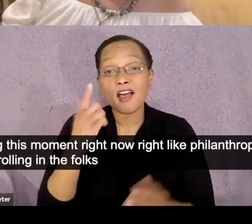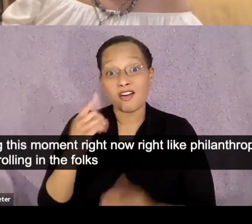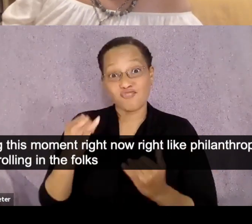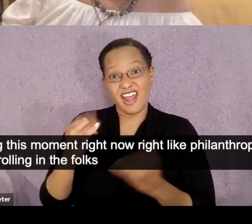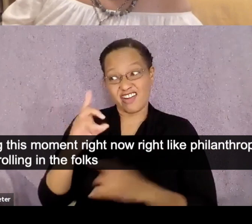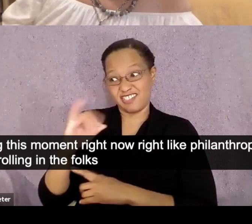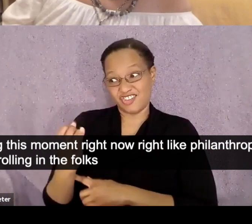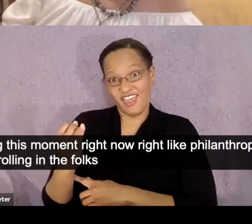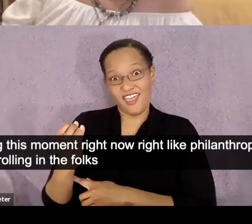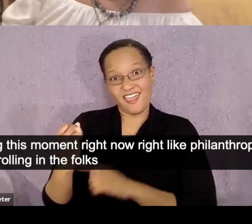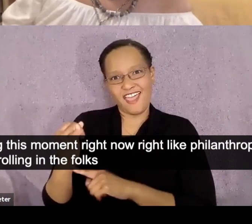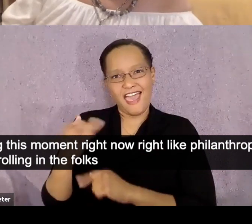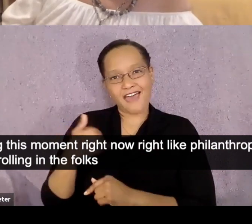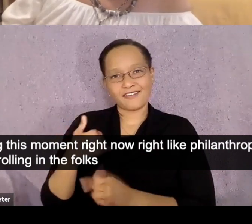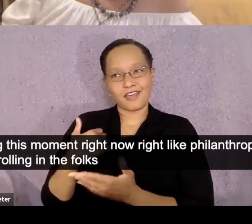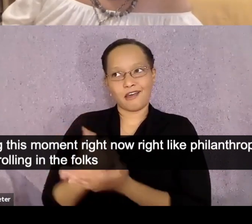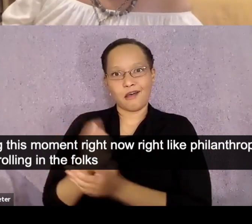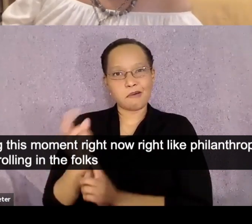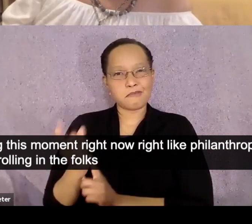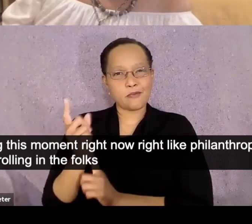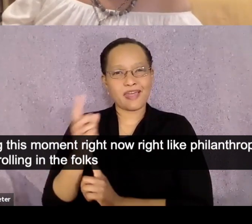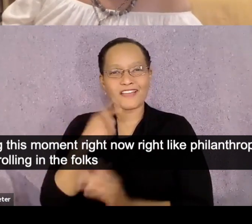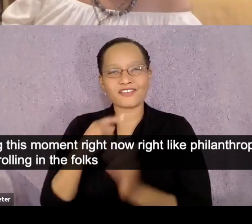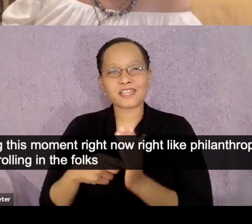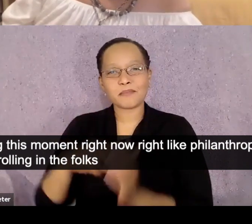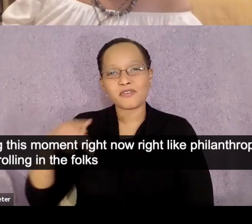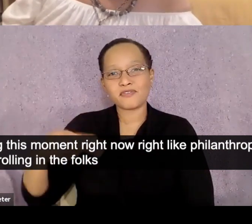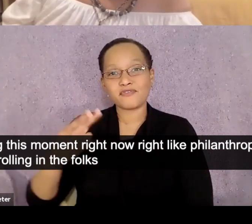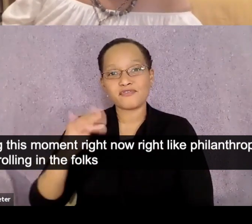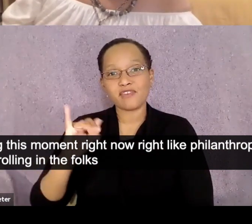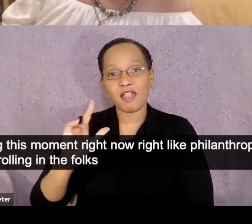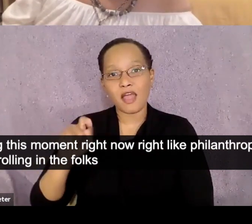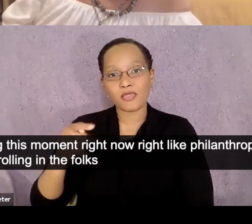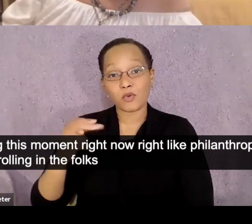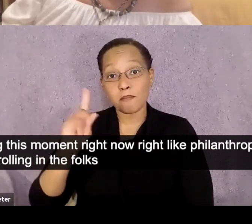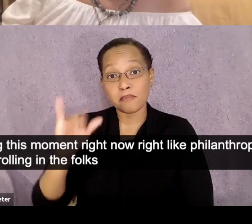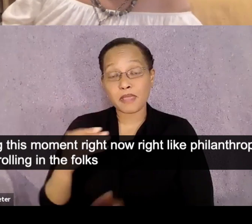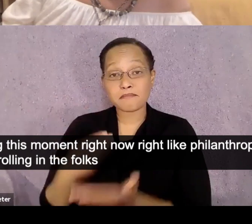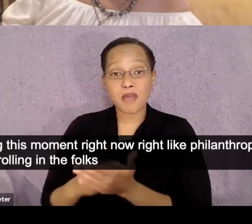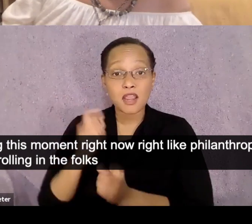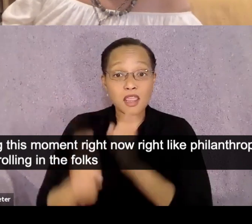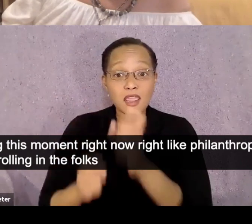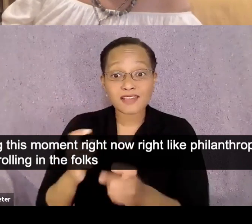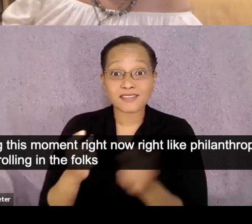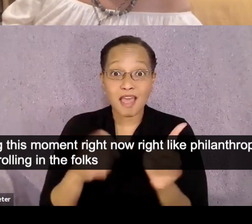right now, right? Like philanthropy is paying attention, people are paying attention. There's money rolling into